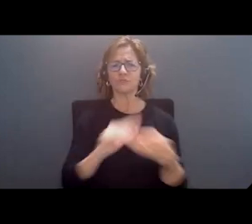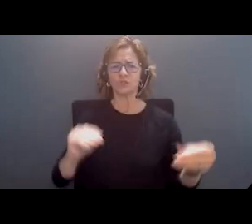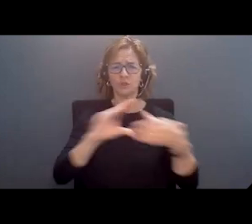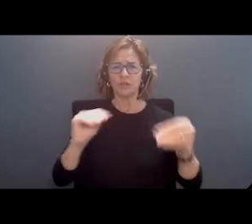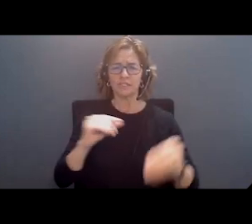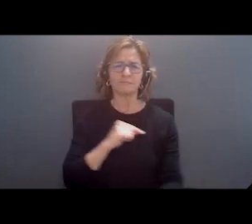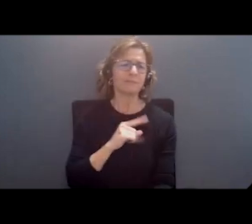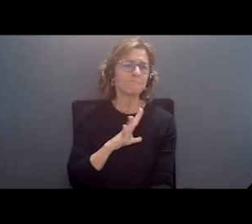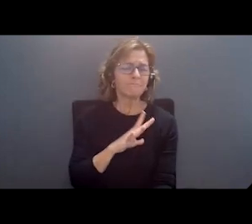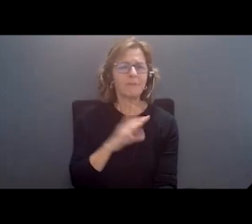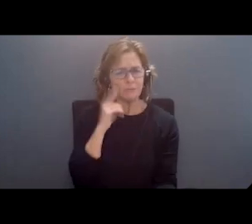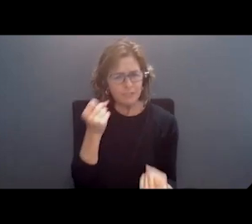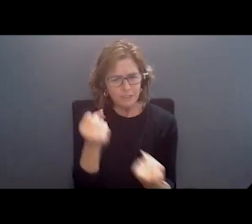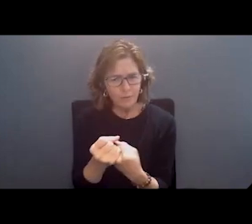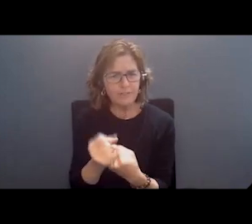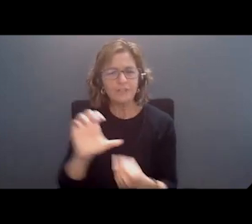citizens.